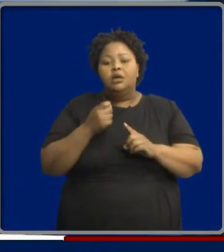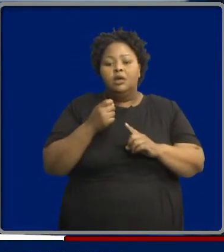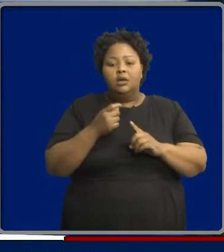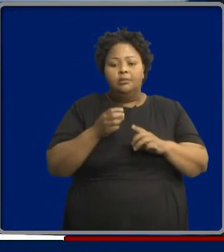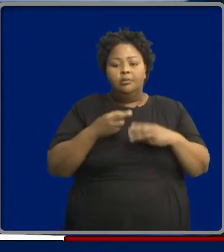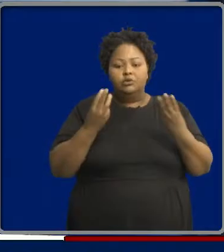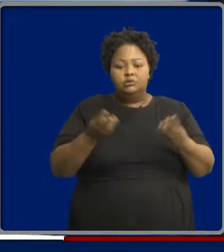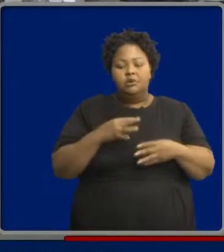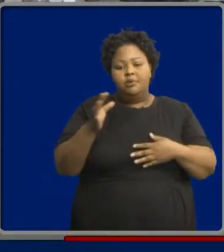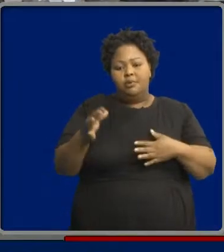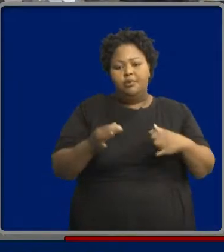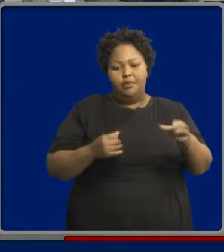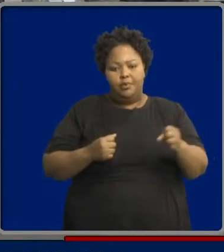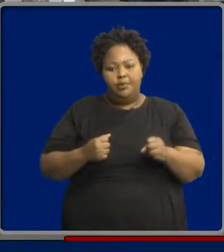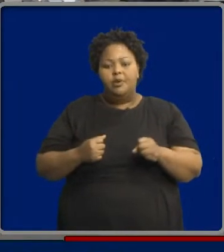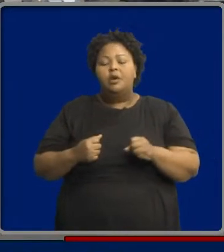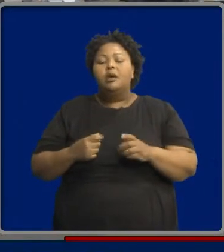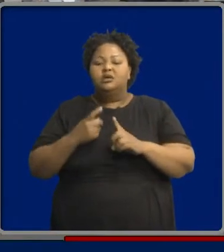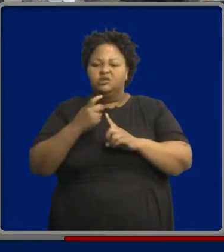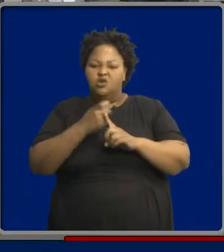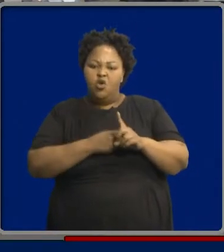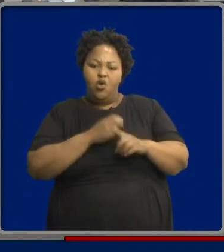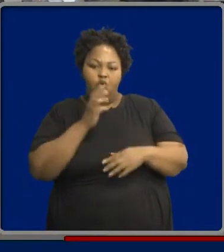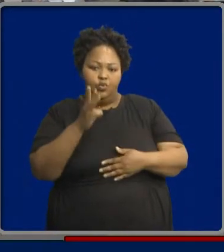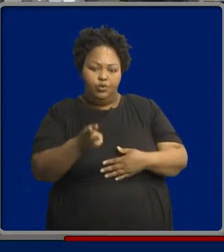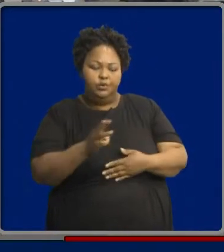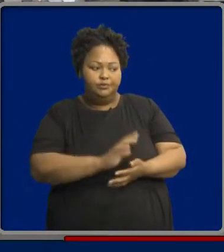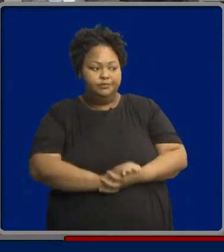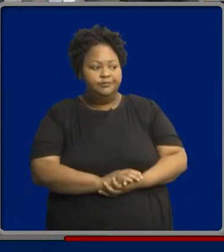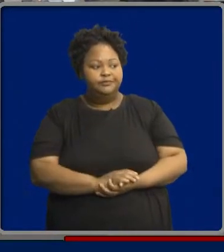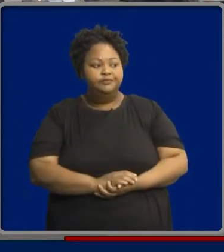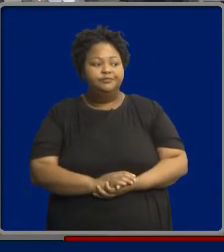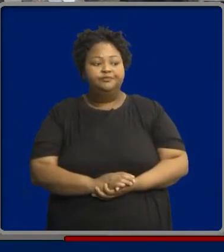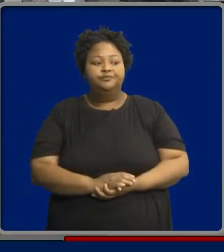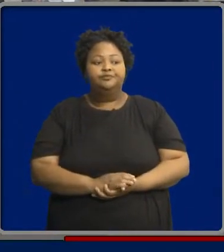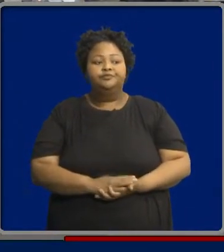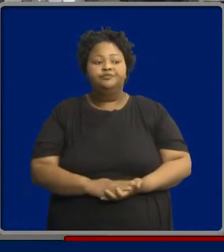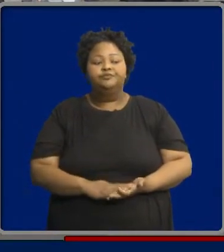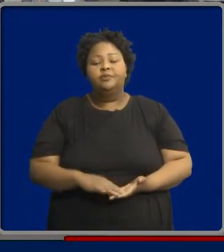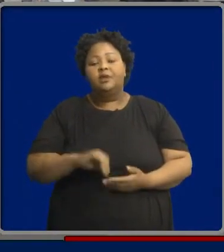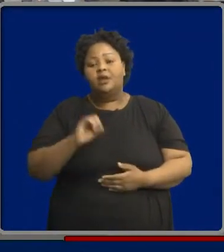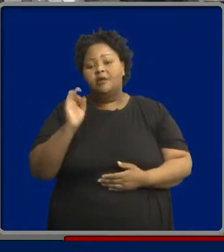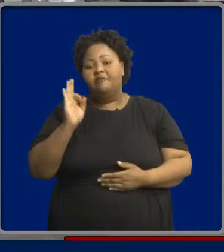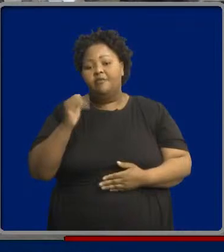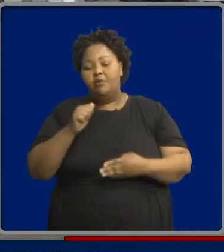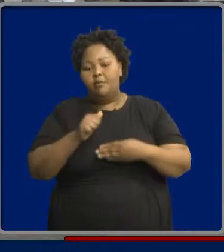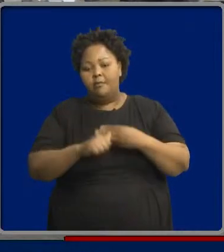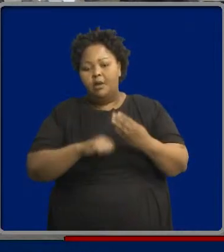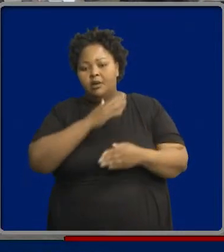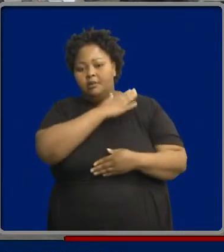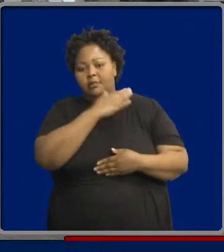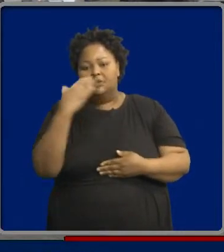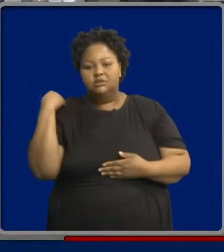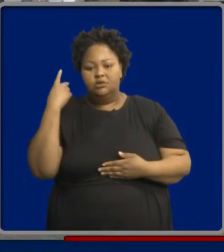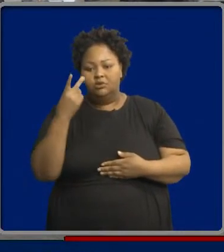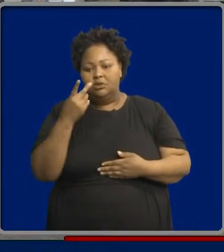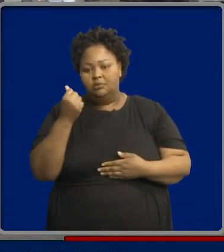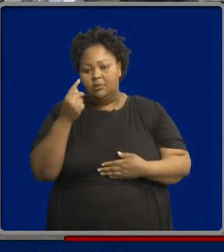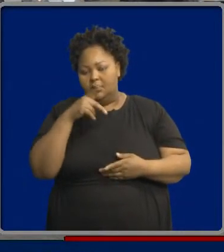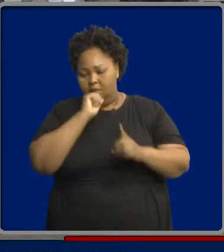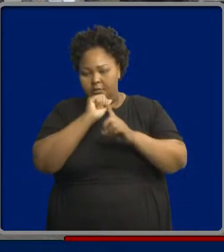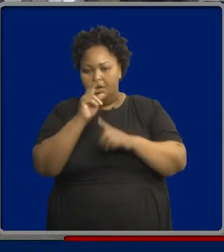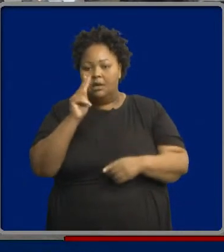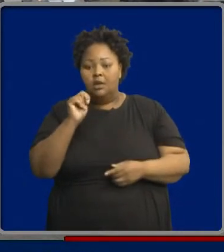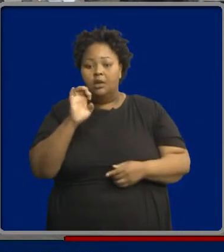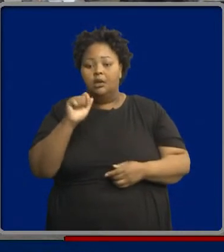tightly. In his budget speech in February this year, the Minister for Finance, Honorable Nell Rickenberg, stated